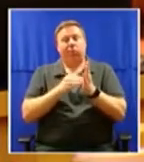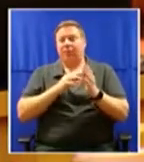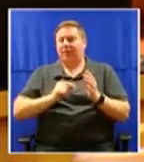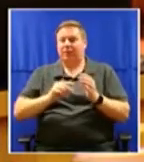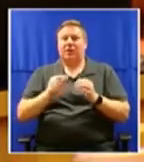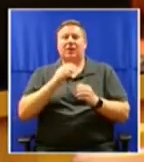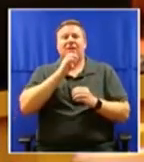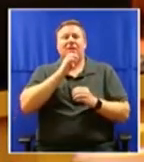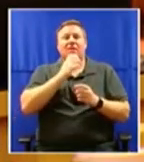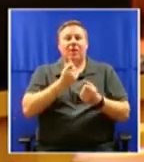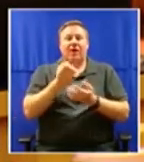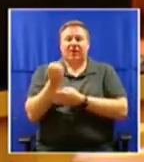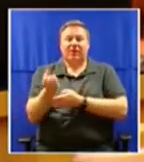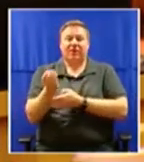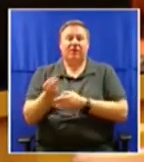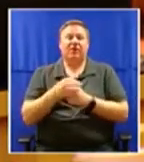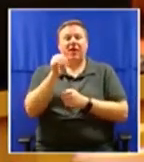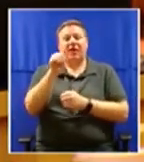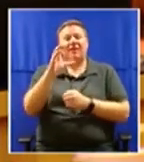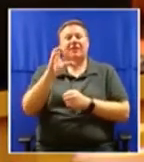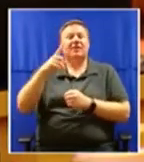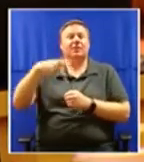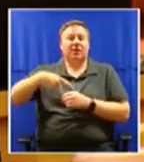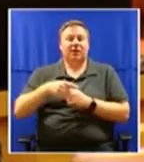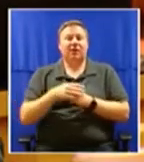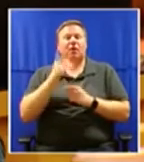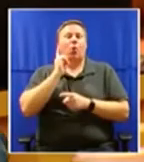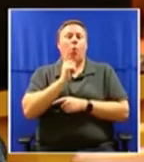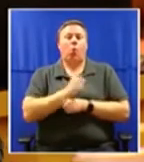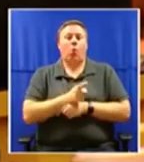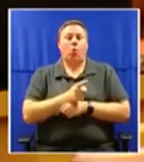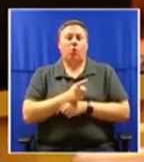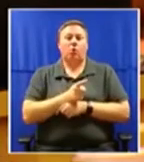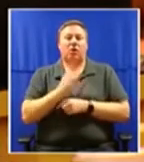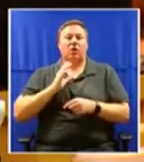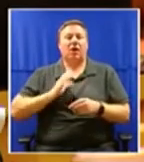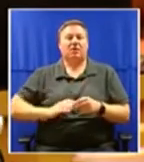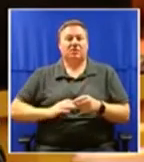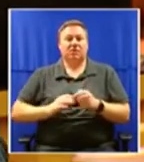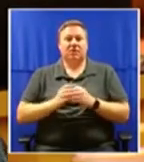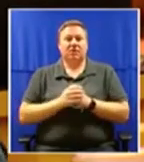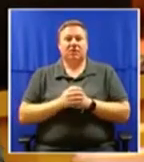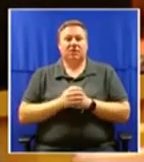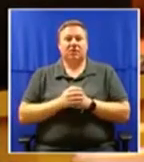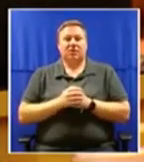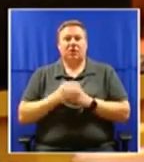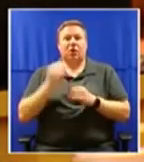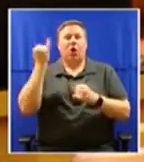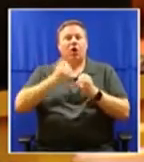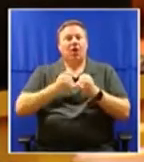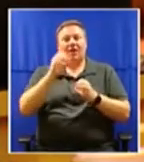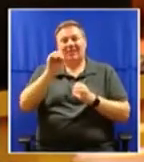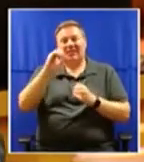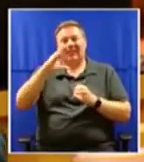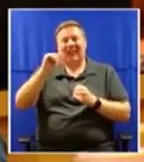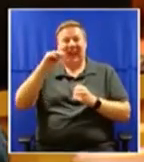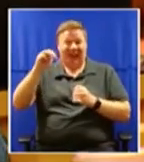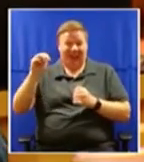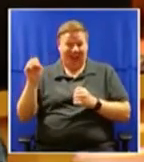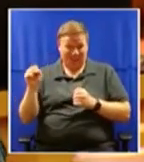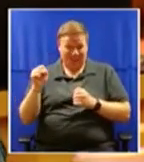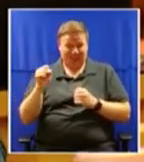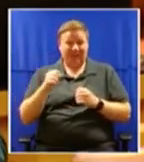are given to it. The ACDP would also like to warn customers to be wary of online scams. Our public needs to be warned